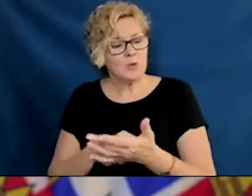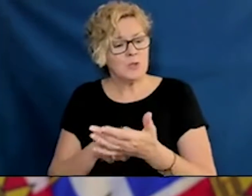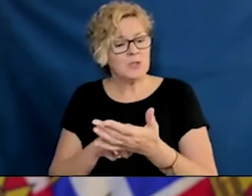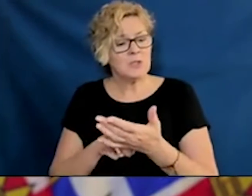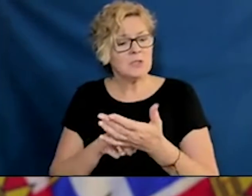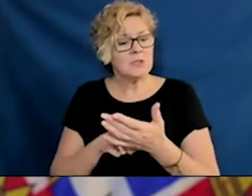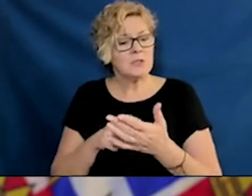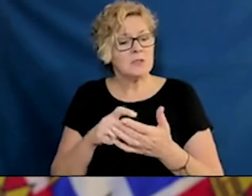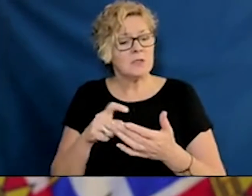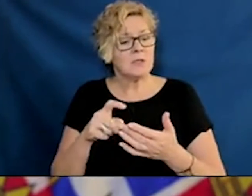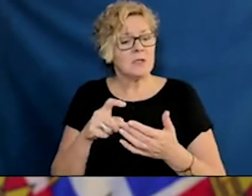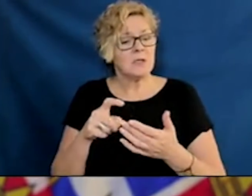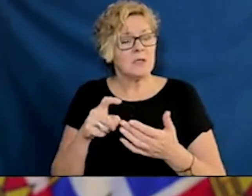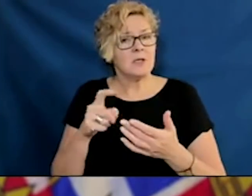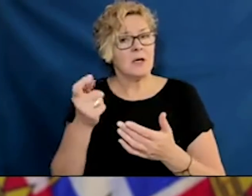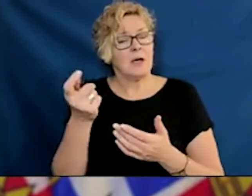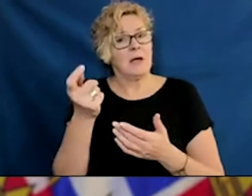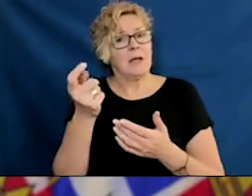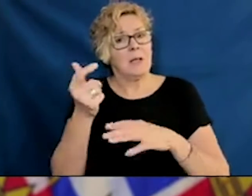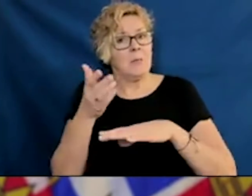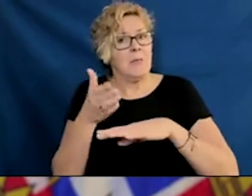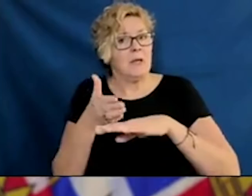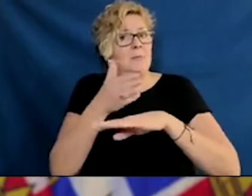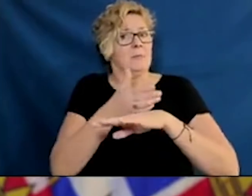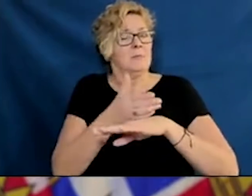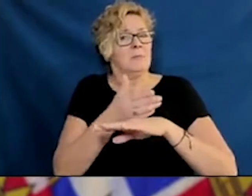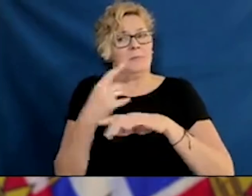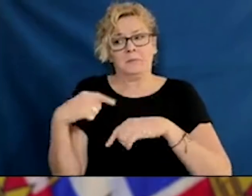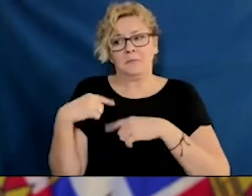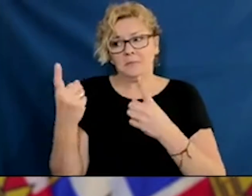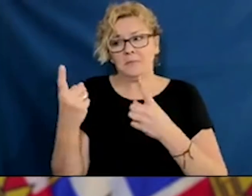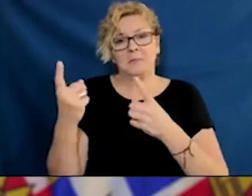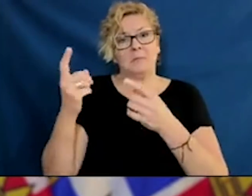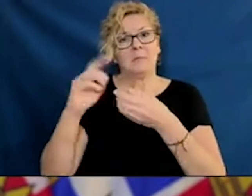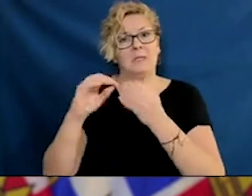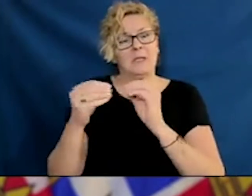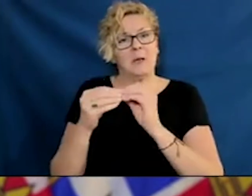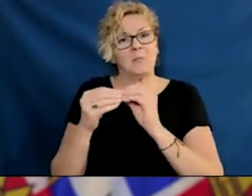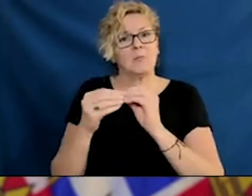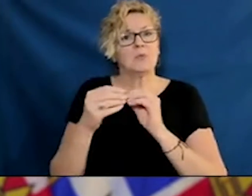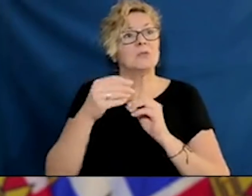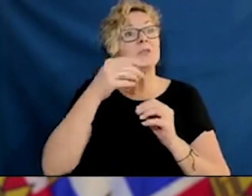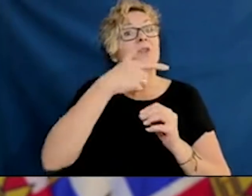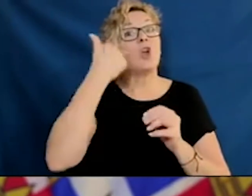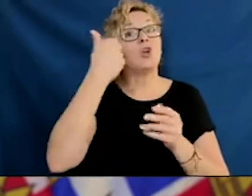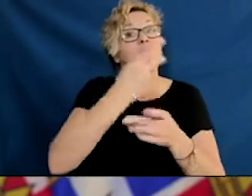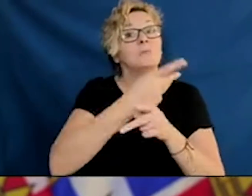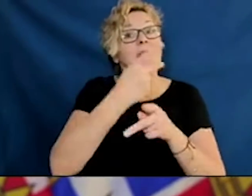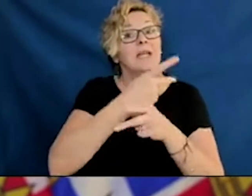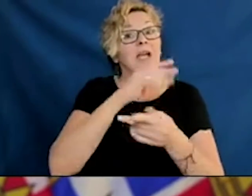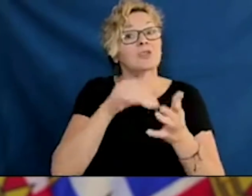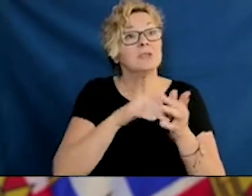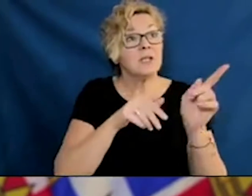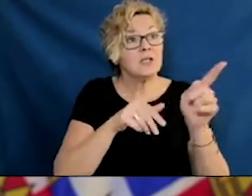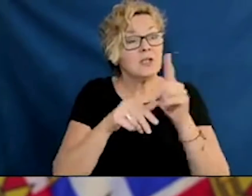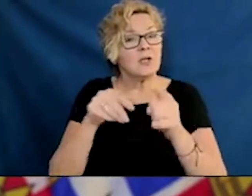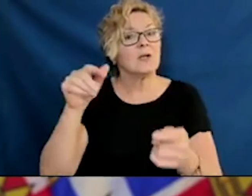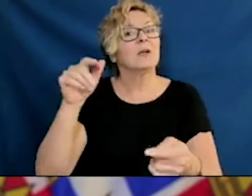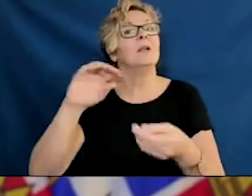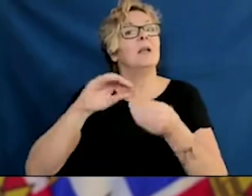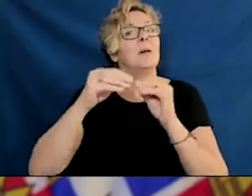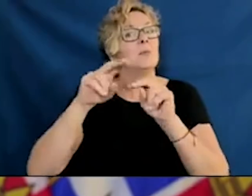we've been able to protect our most vulnerable. But we have seen an increase in people in the 19 to 40-year age